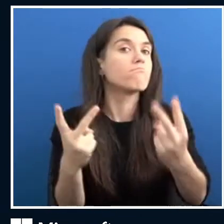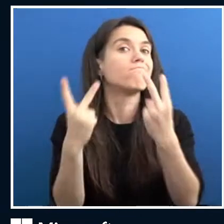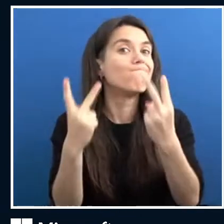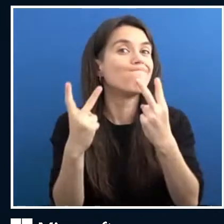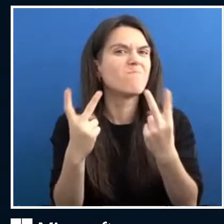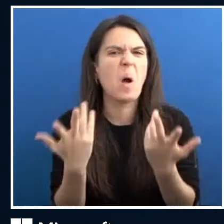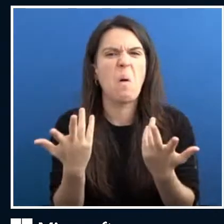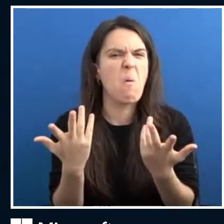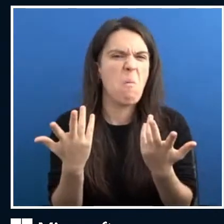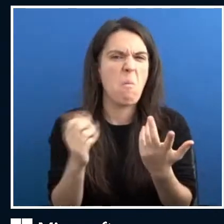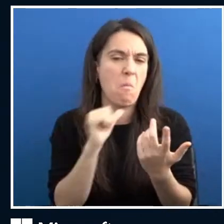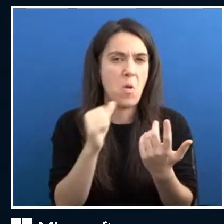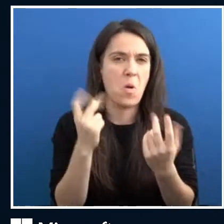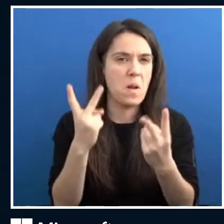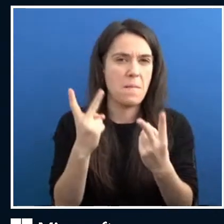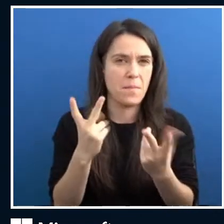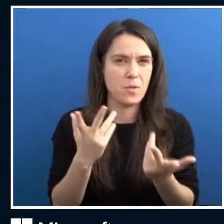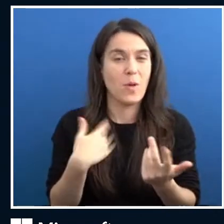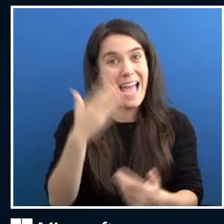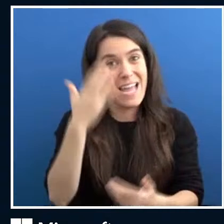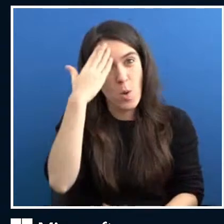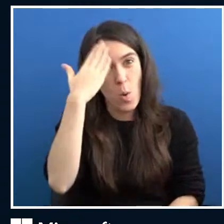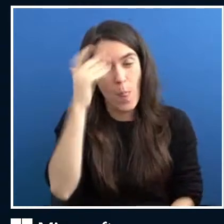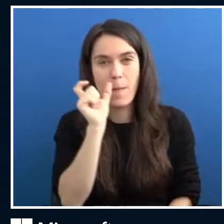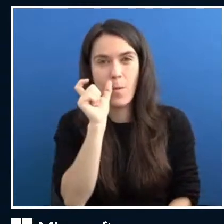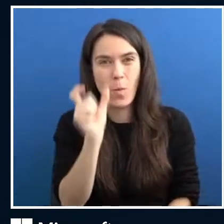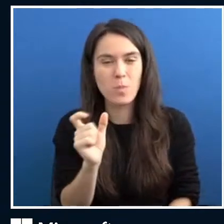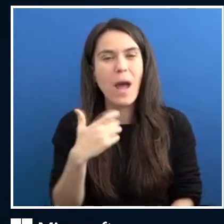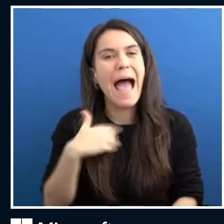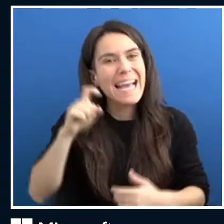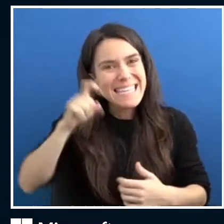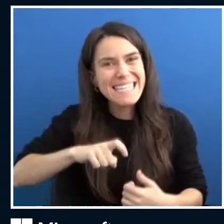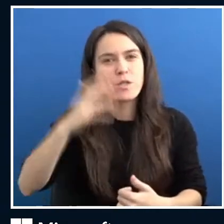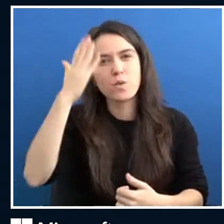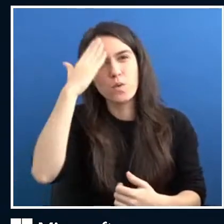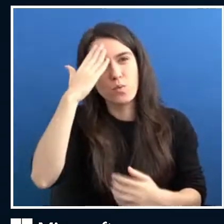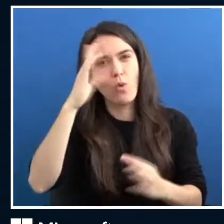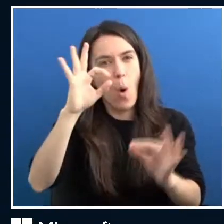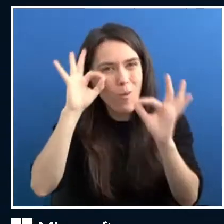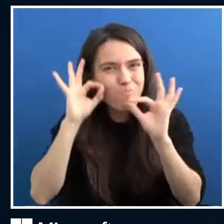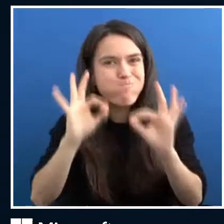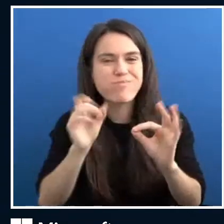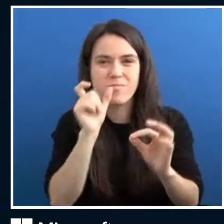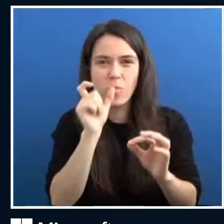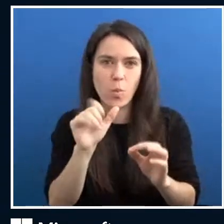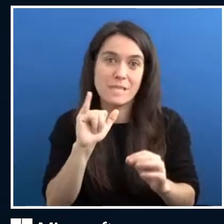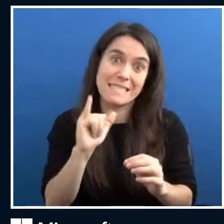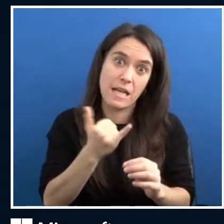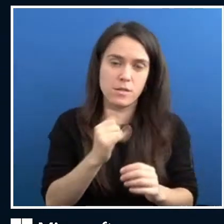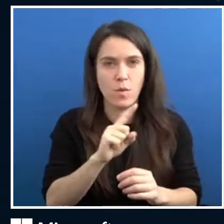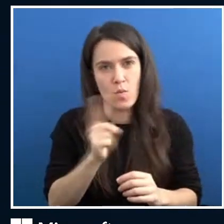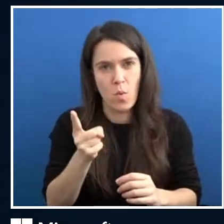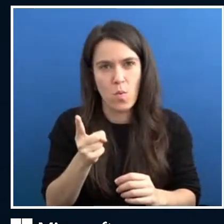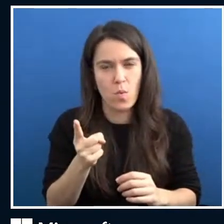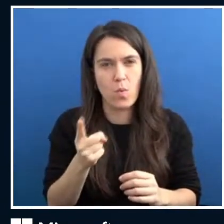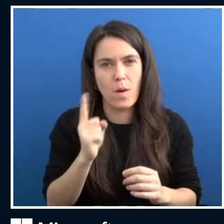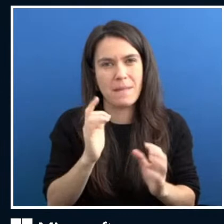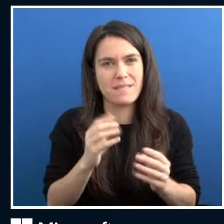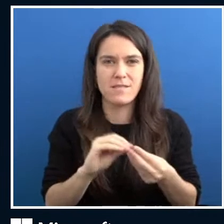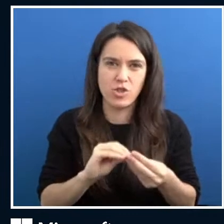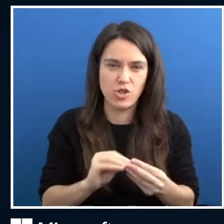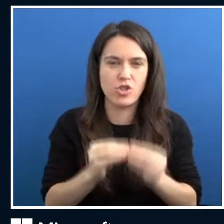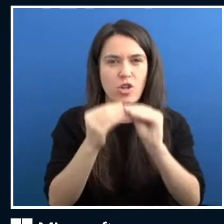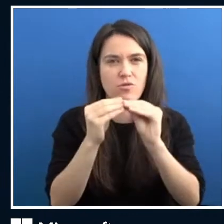what the word is, but I need to know if it's correct or not. So you could use this. You need to generate a data frame from